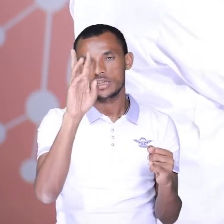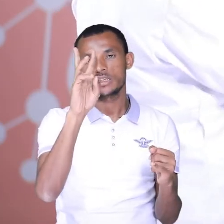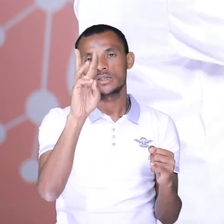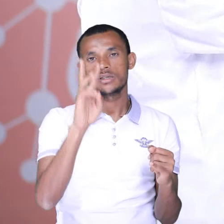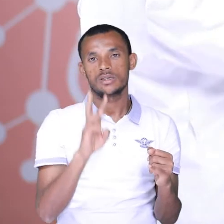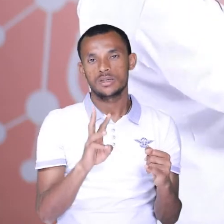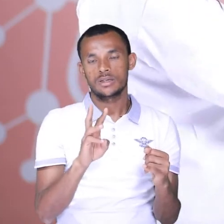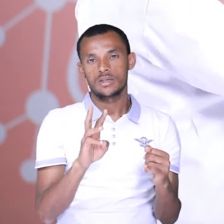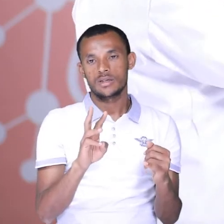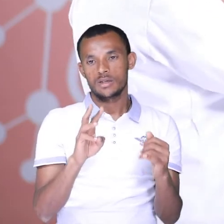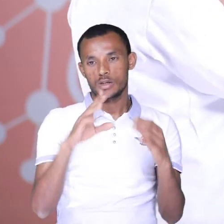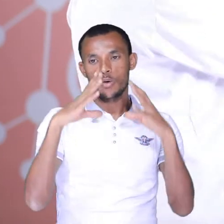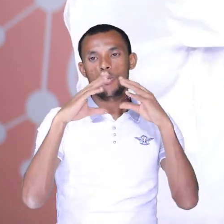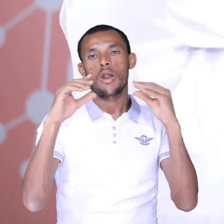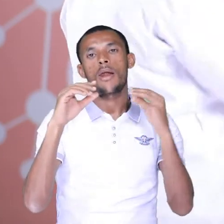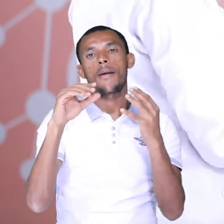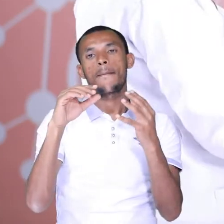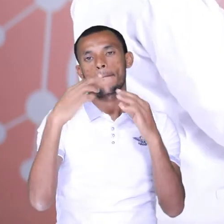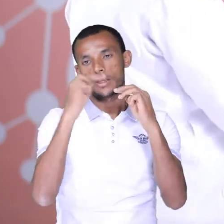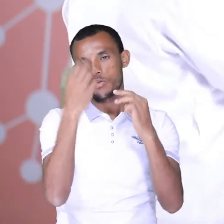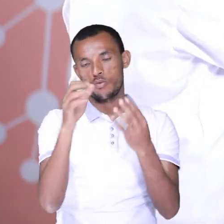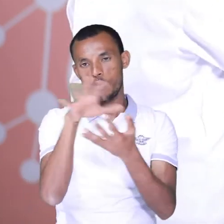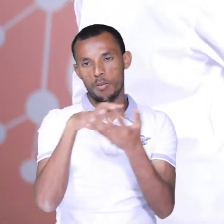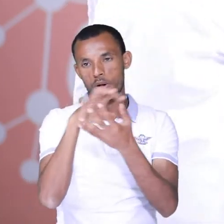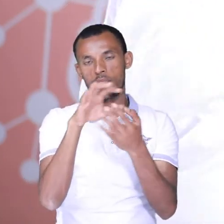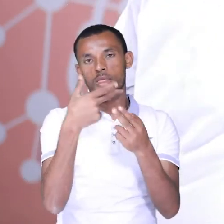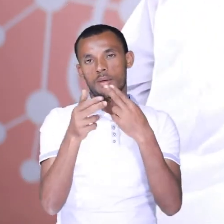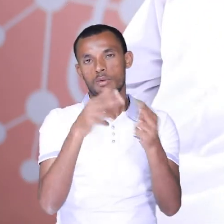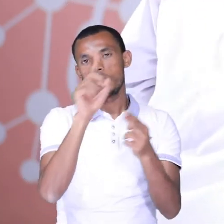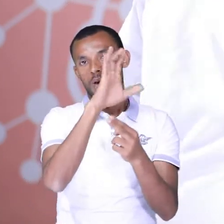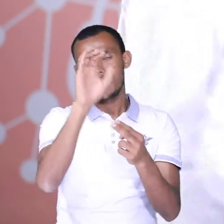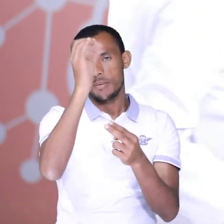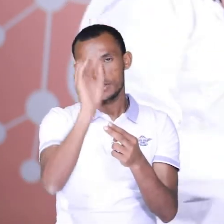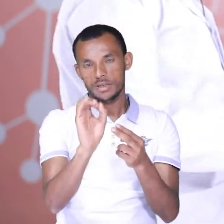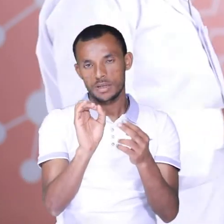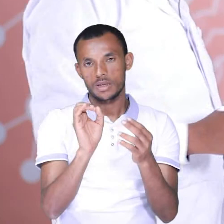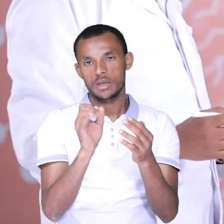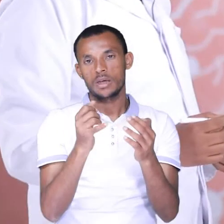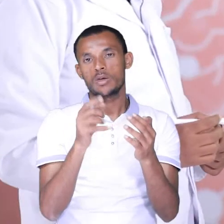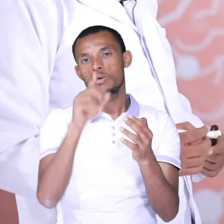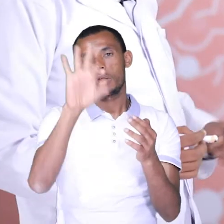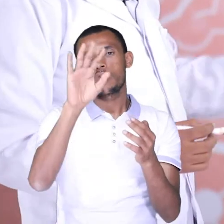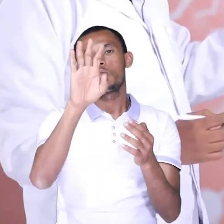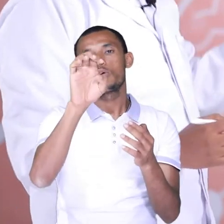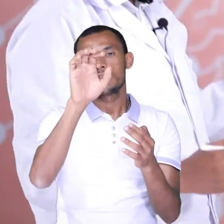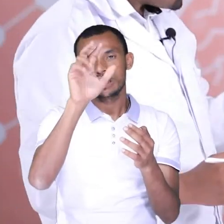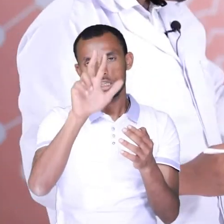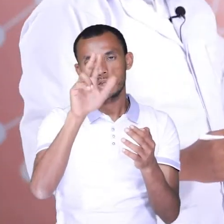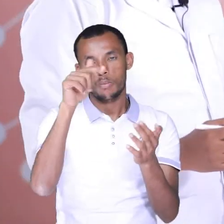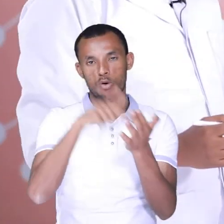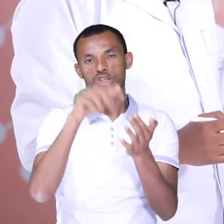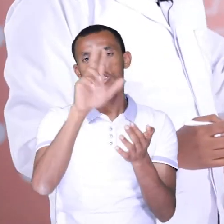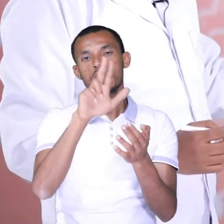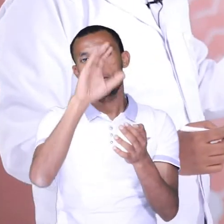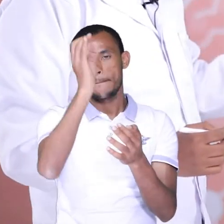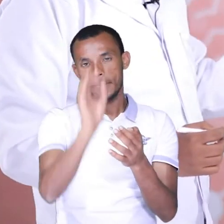106, the molar mass of the compound, sodium carbonate, times 100%, it gives you 43.4%. Percentage by